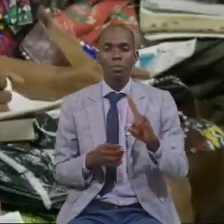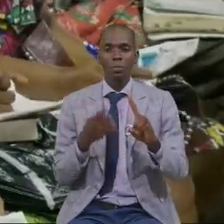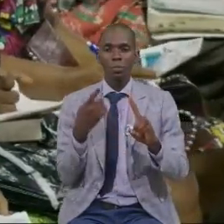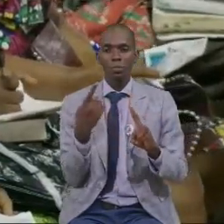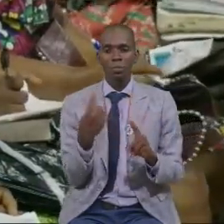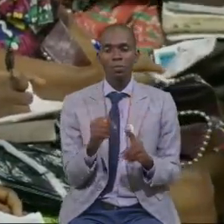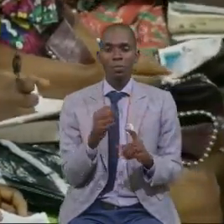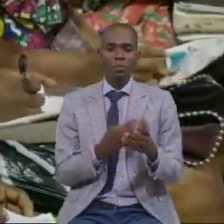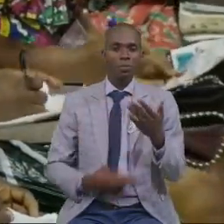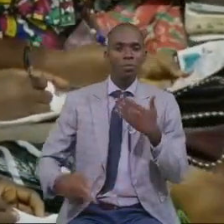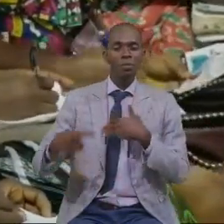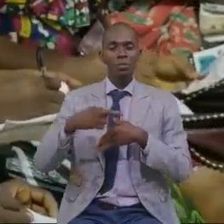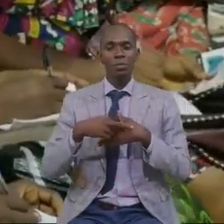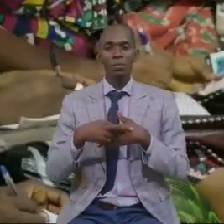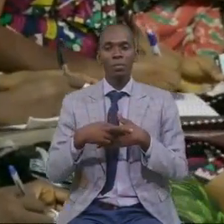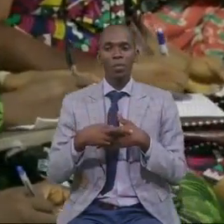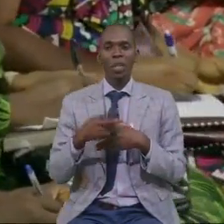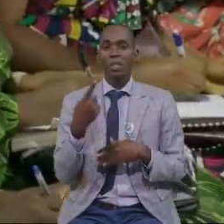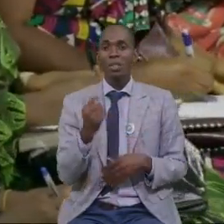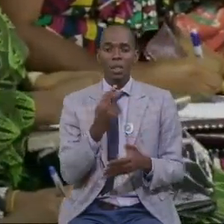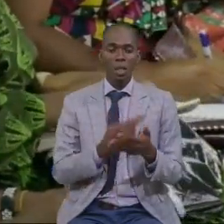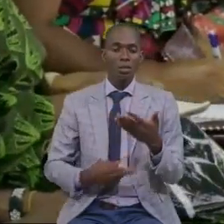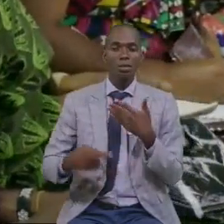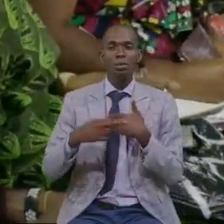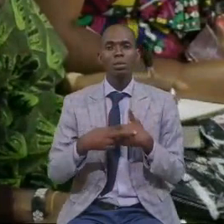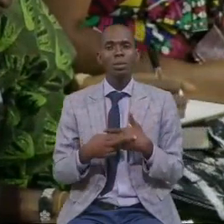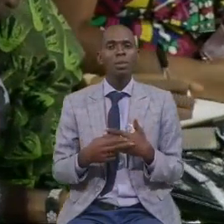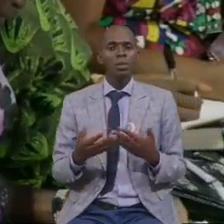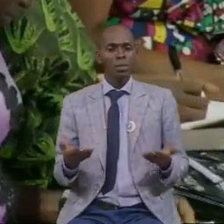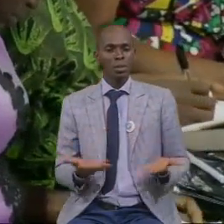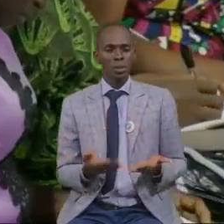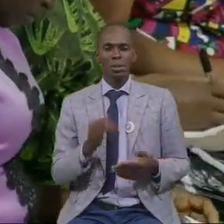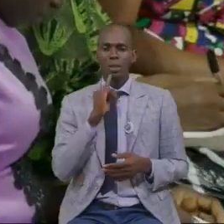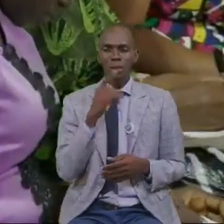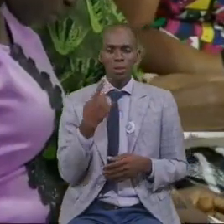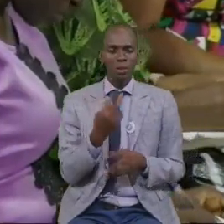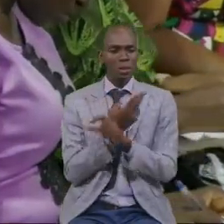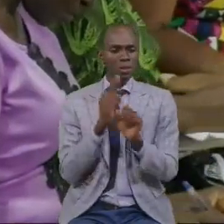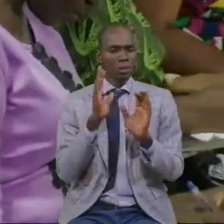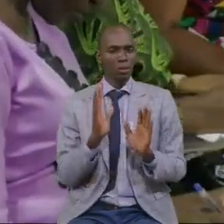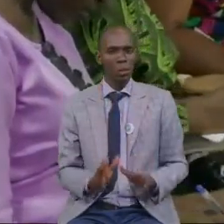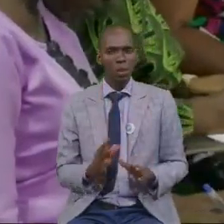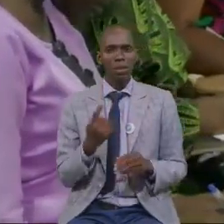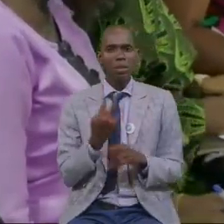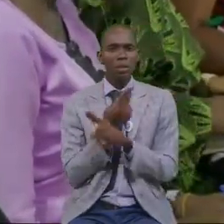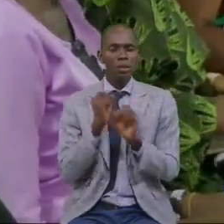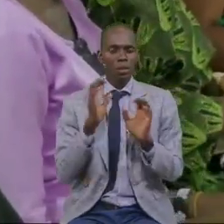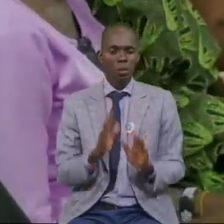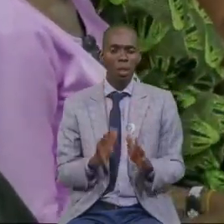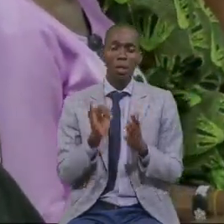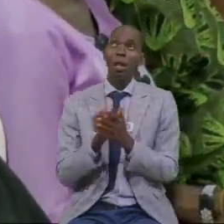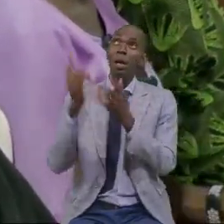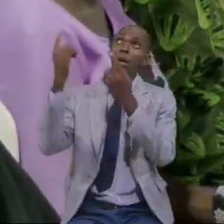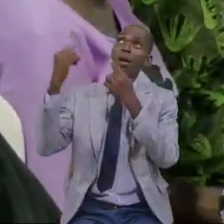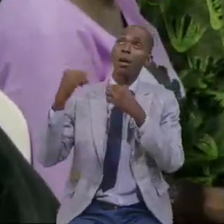the restoration. The restoration. Here is the Redeemer that comes, and he